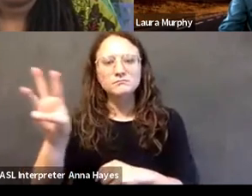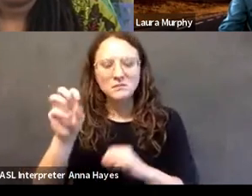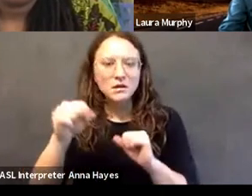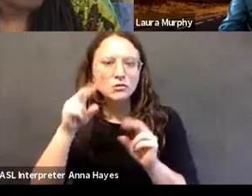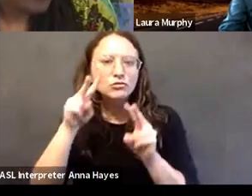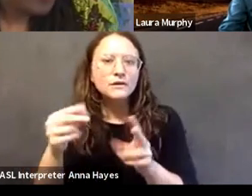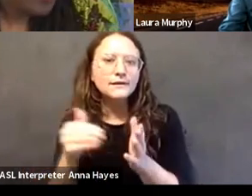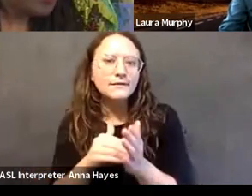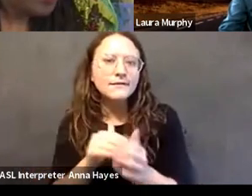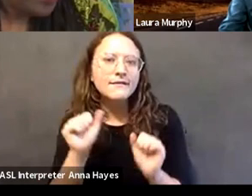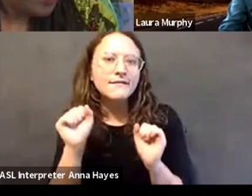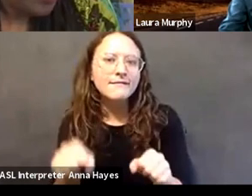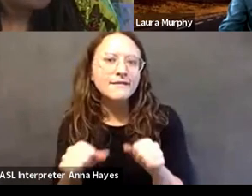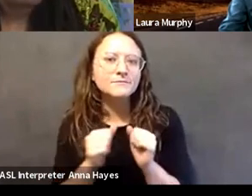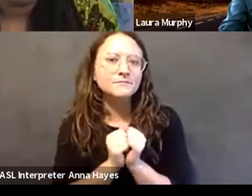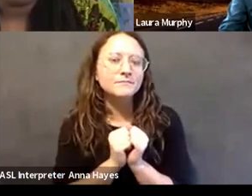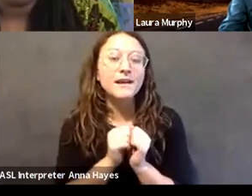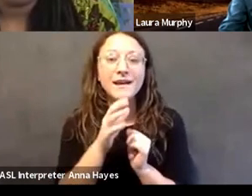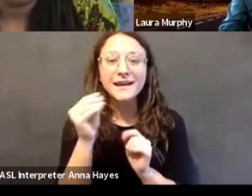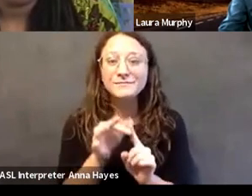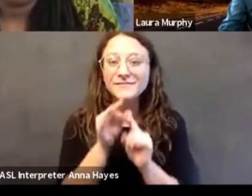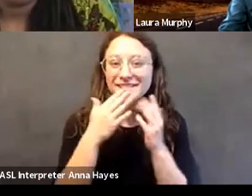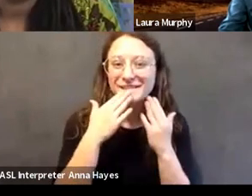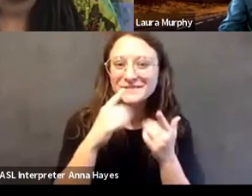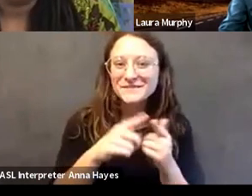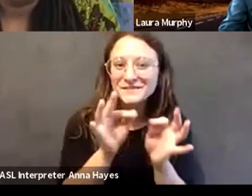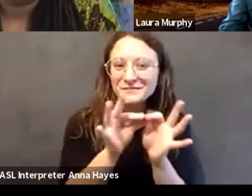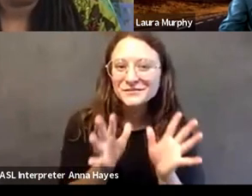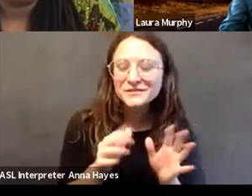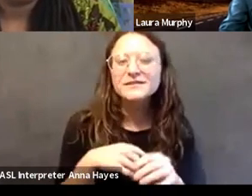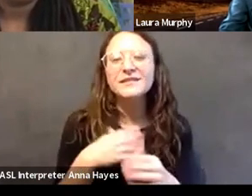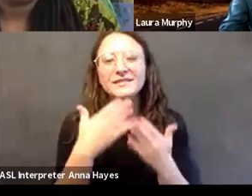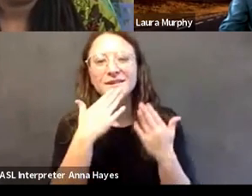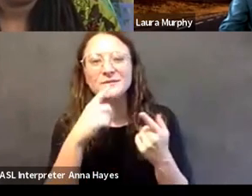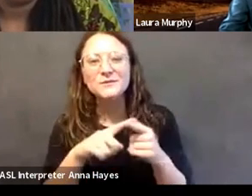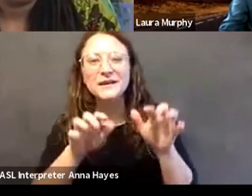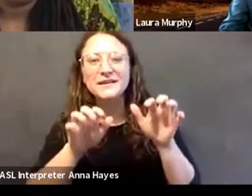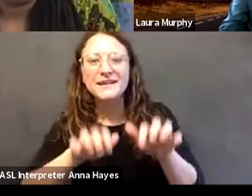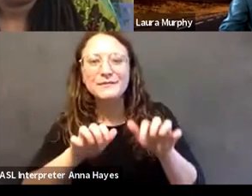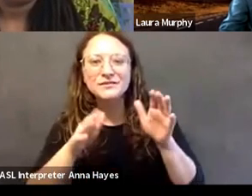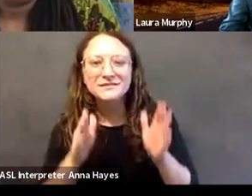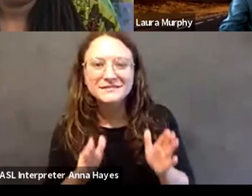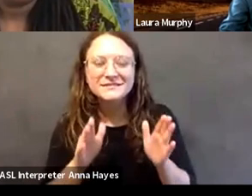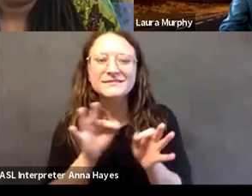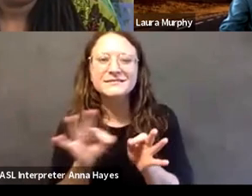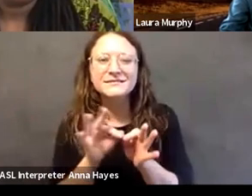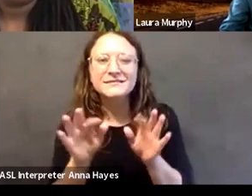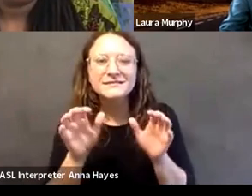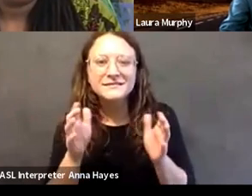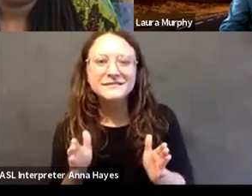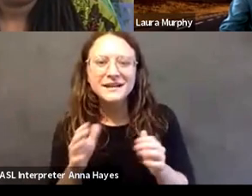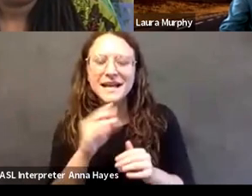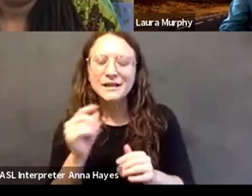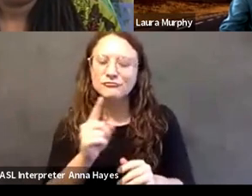again. So I just want to give a special thank you to our interpreters, to our captioners, but also a really, really special thank